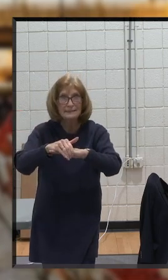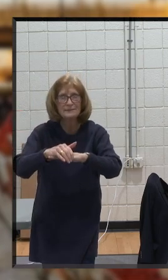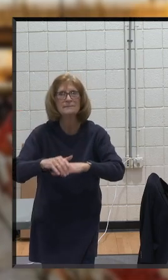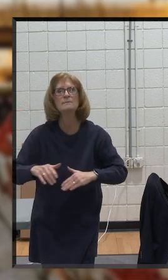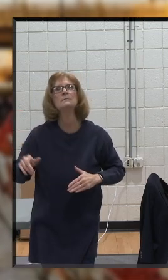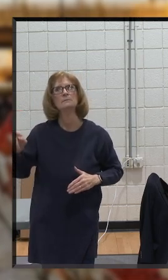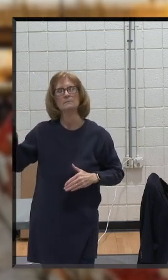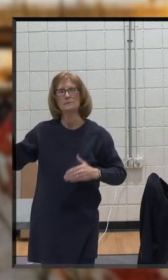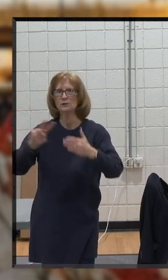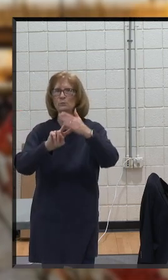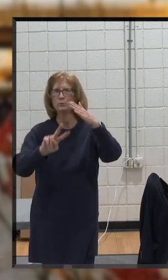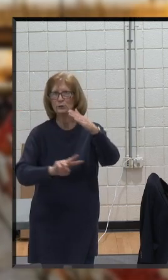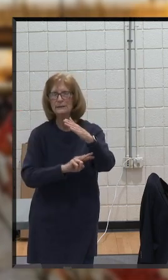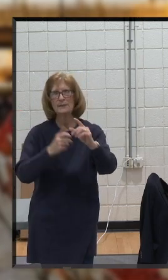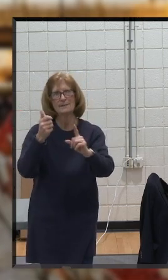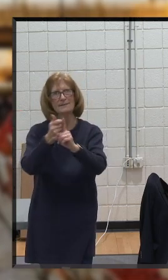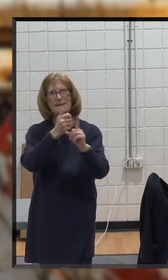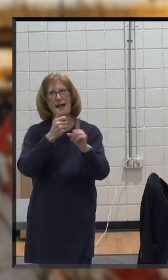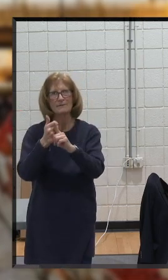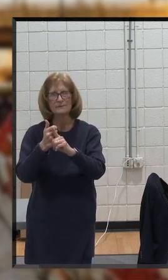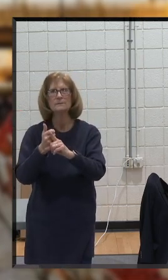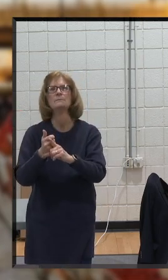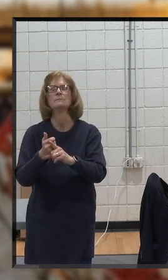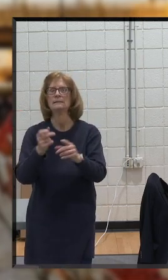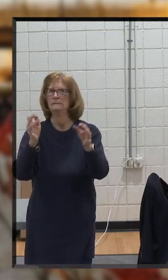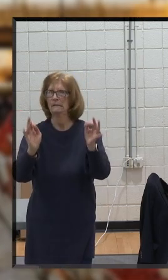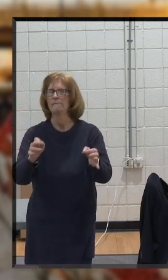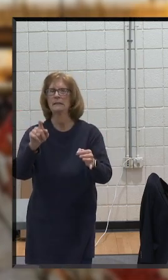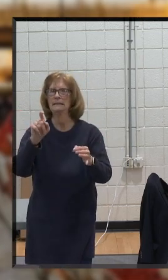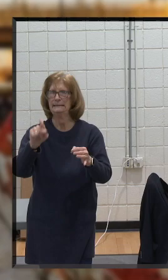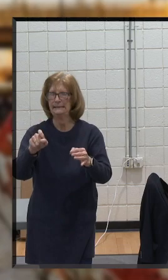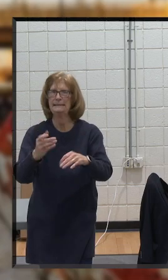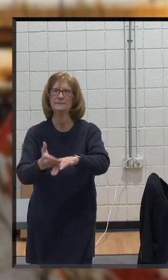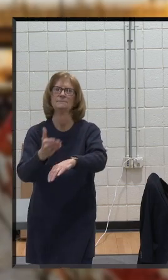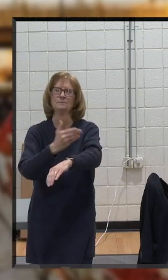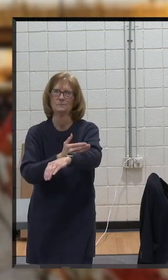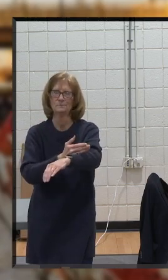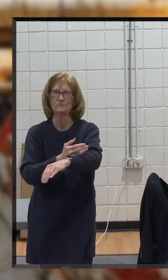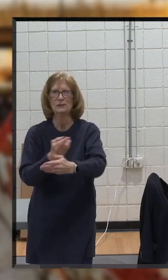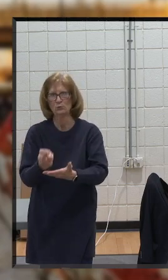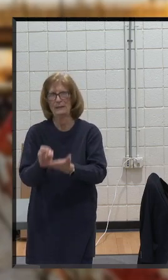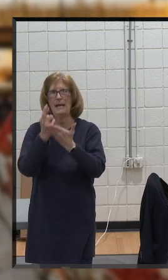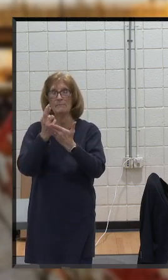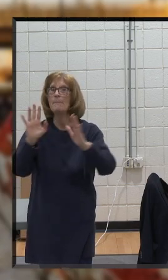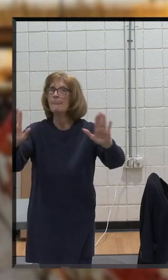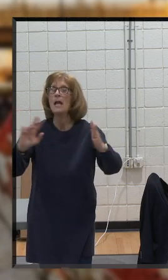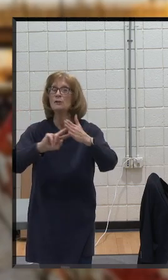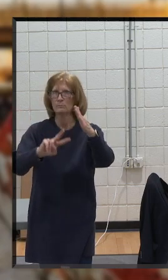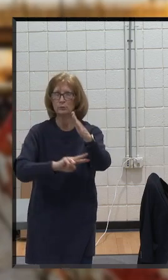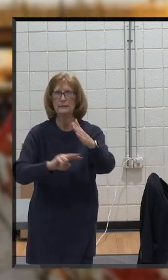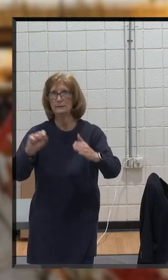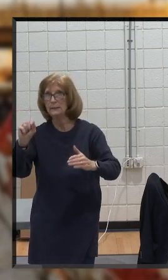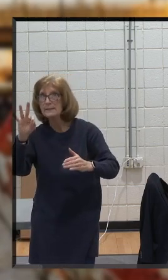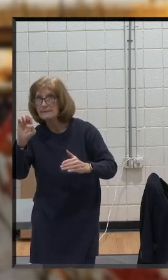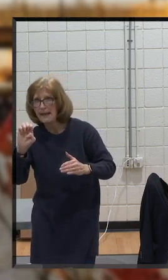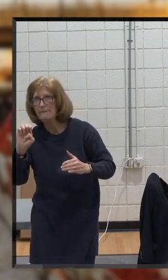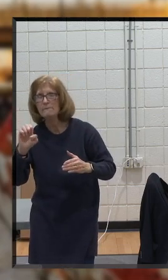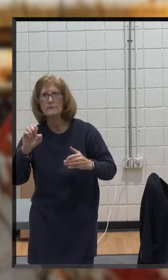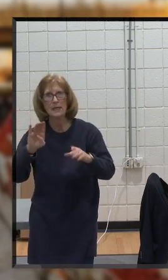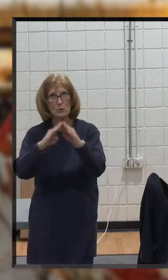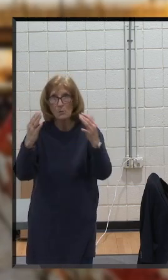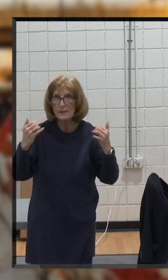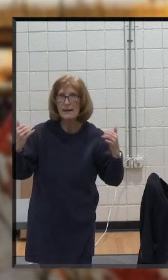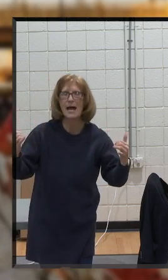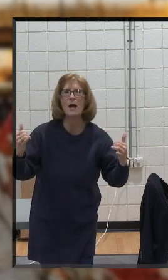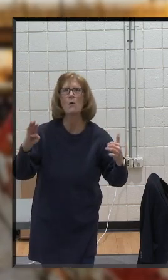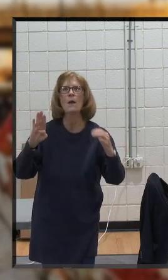know, that bridge definitely needs this rehabilitation project. So the bridge is safe. It's open to traffic now.